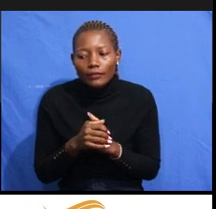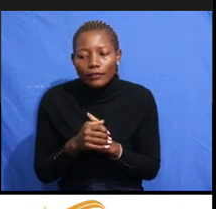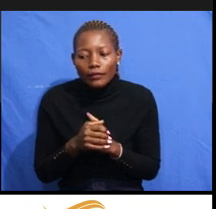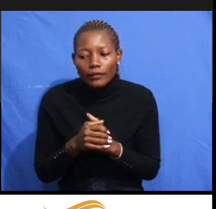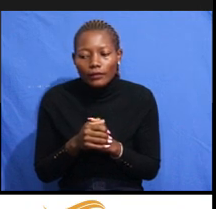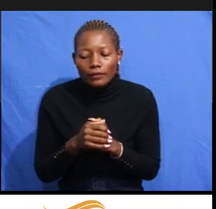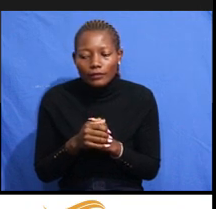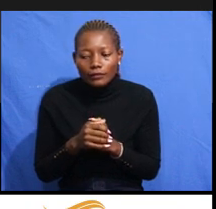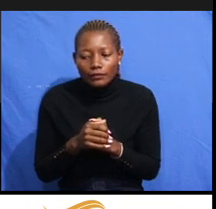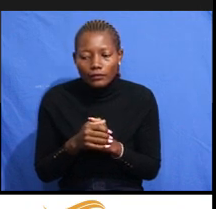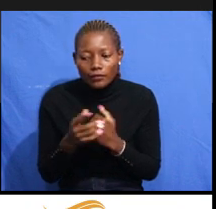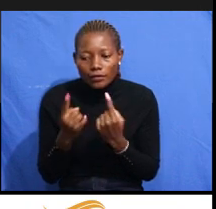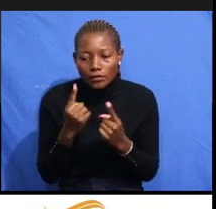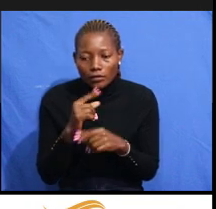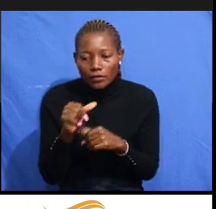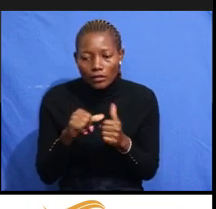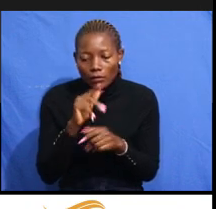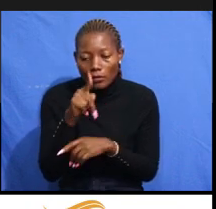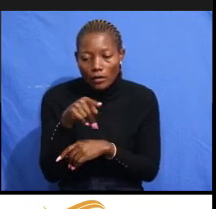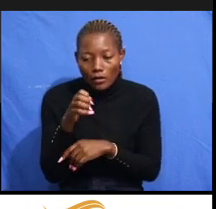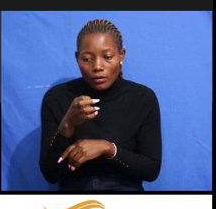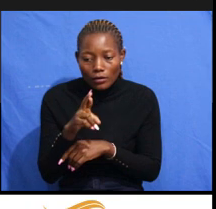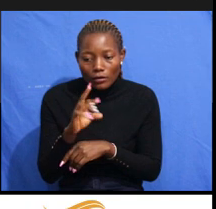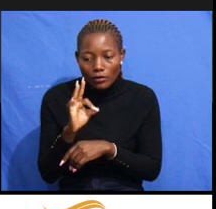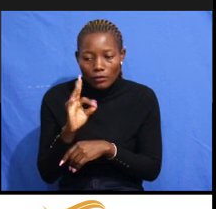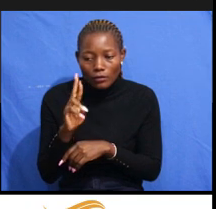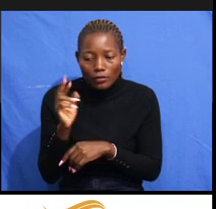Now, you're talking about perfusion.